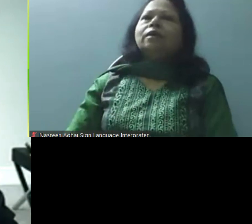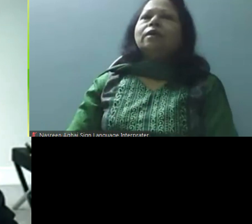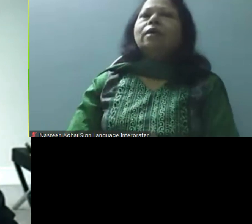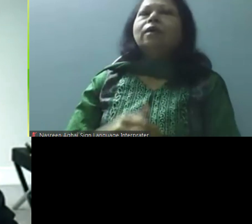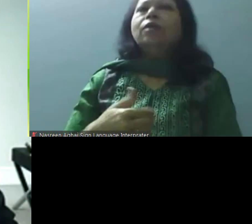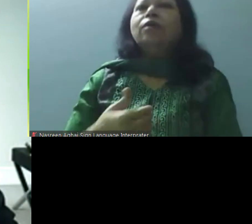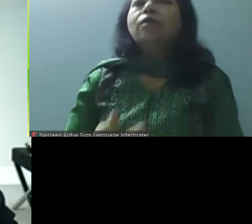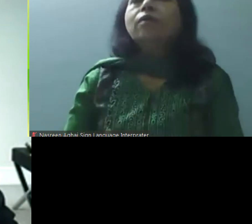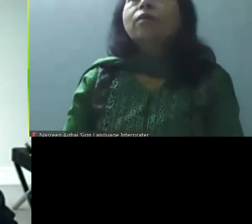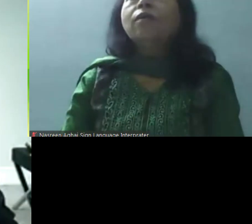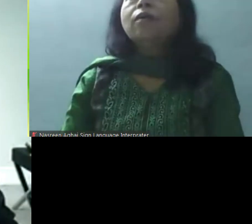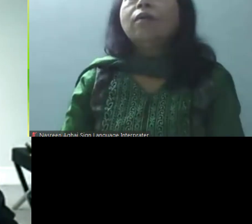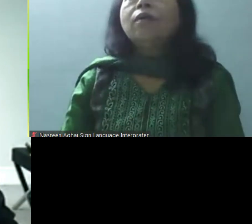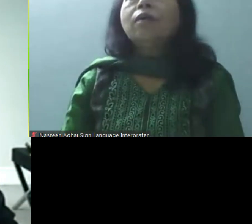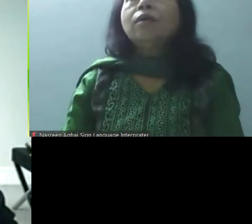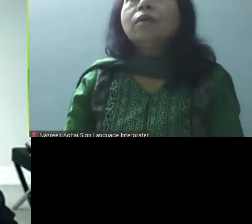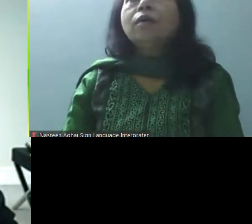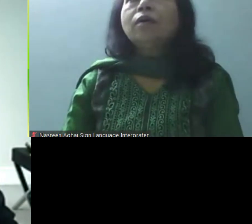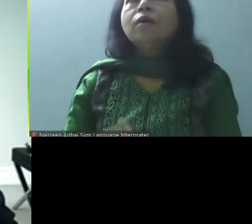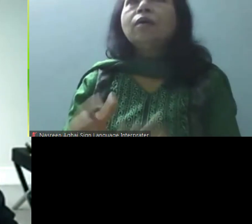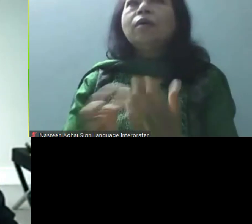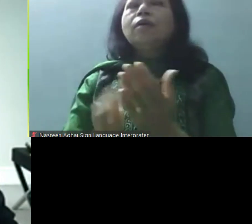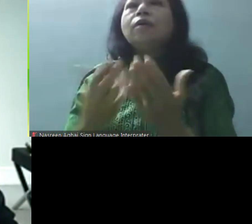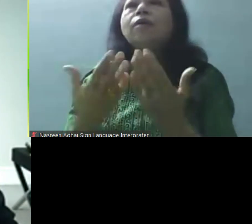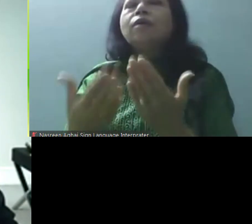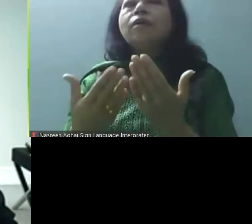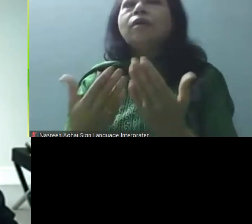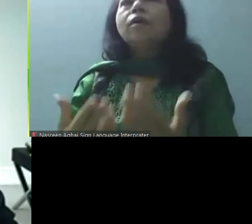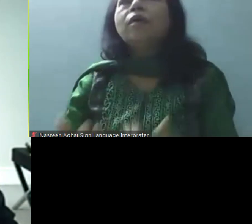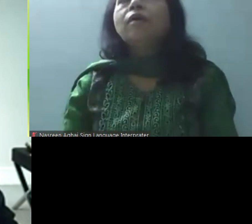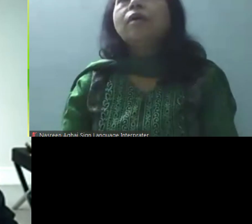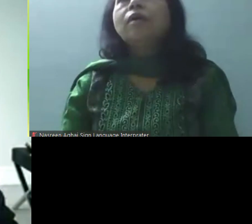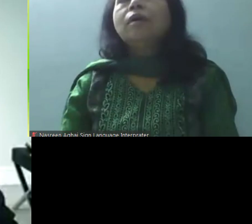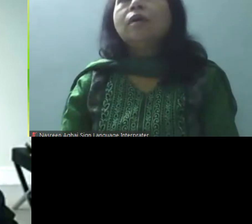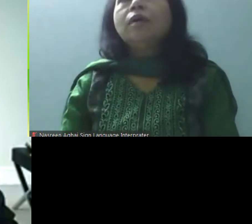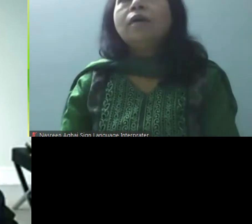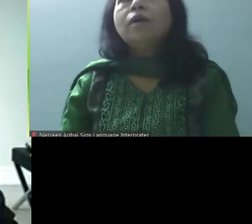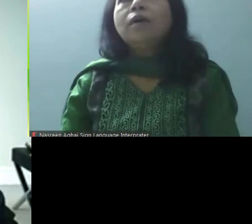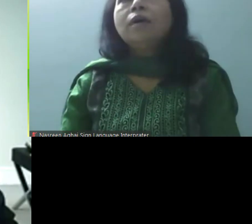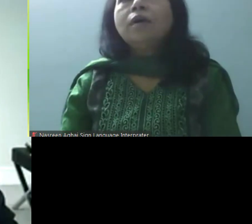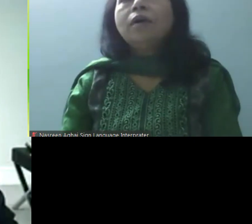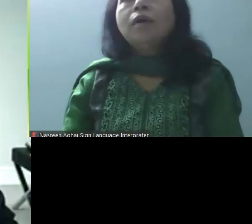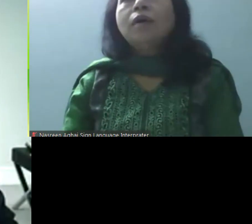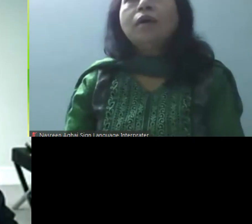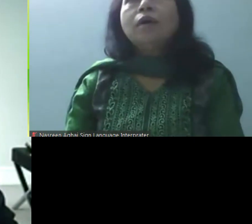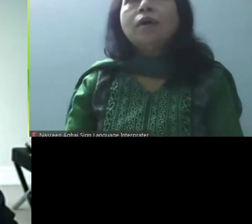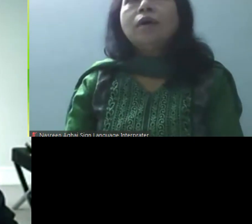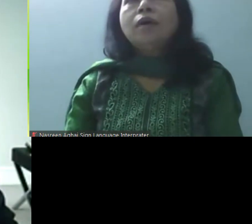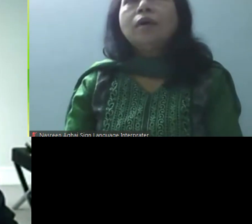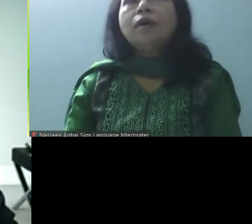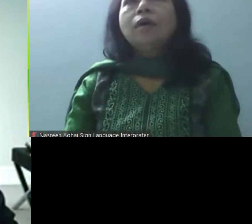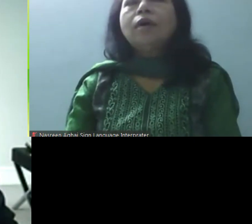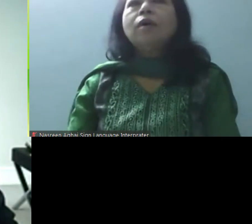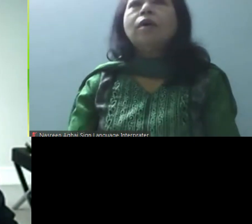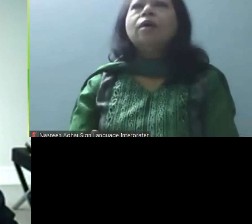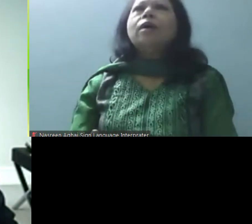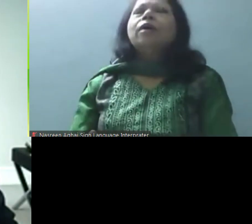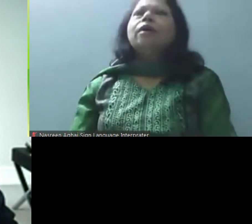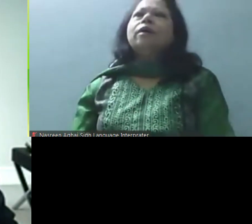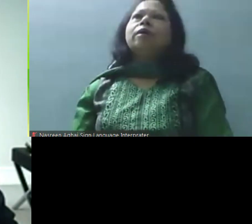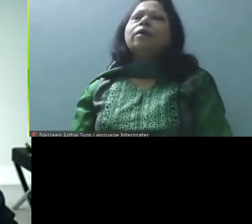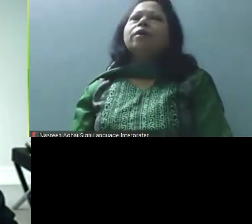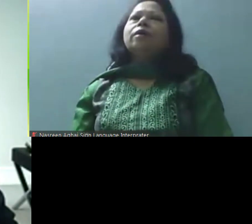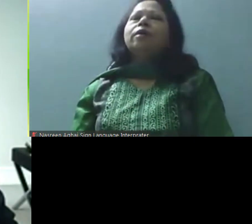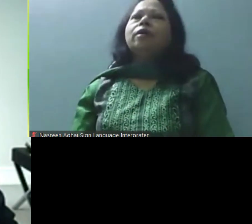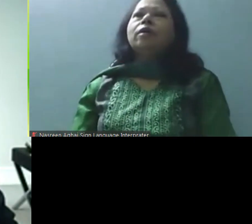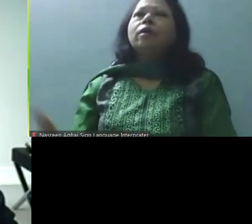went to the University of Wolverhampton to study business management, and after graduation, I